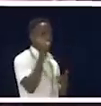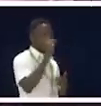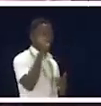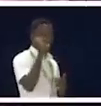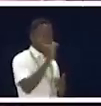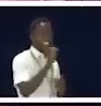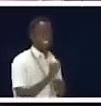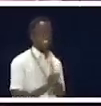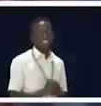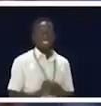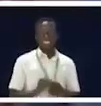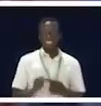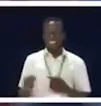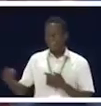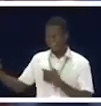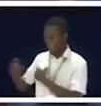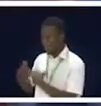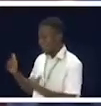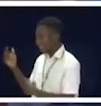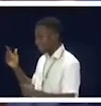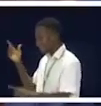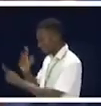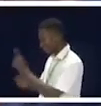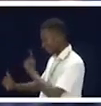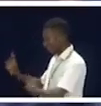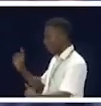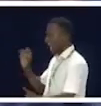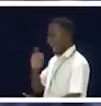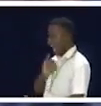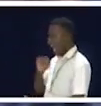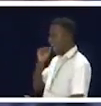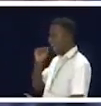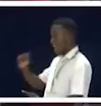To your back, turn to them and say, I am the next to